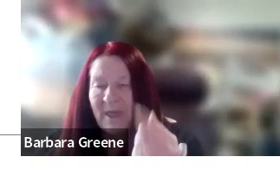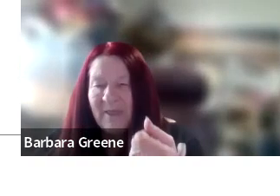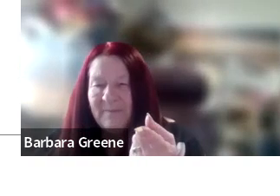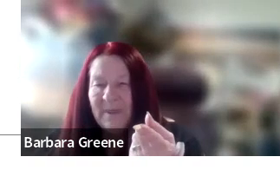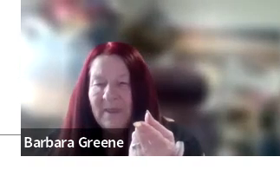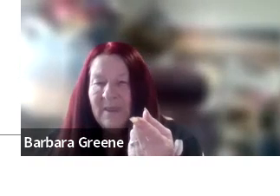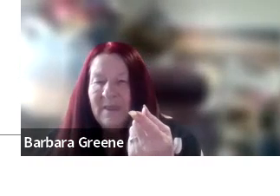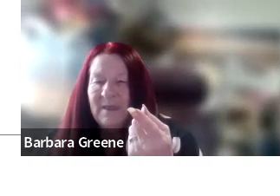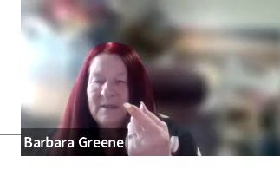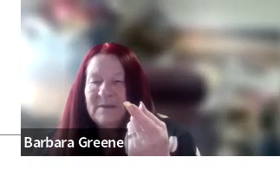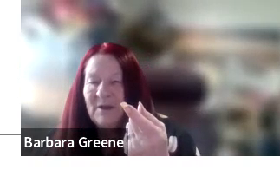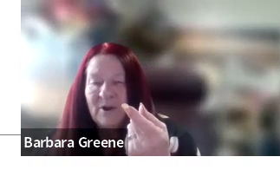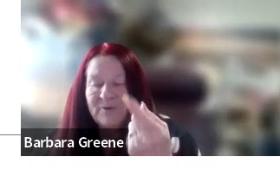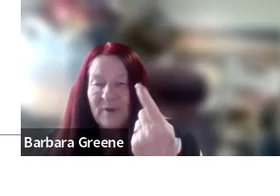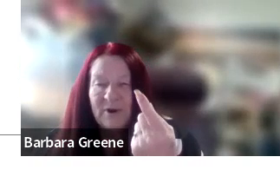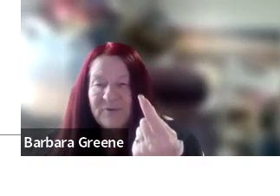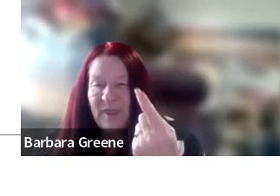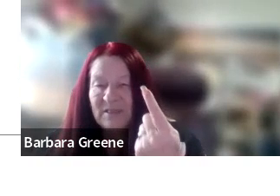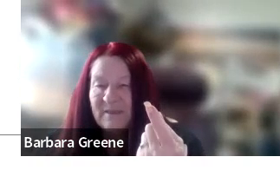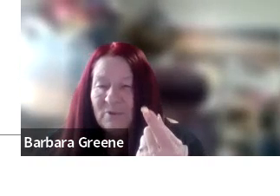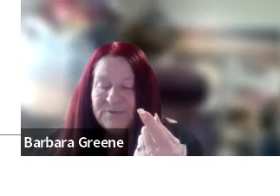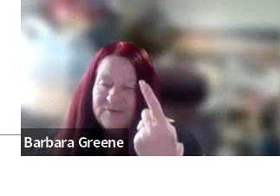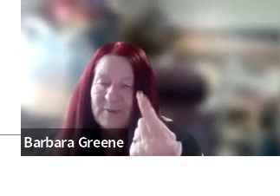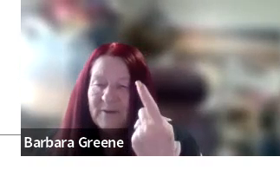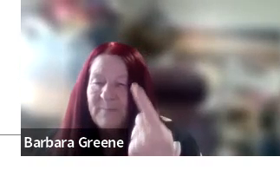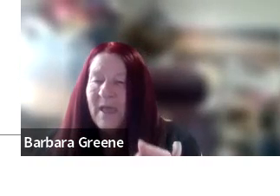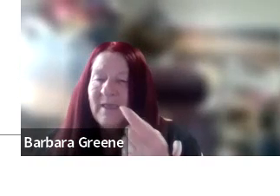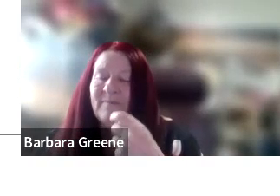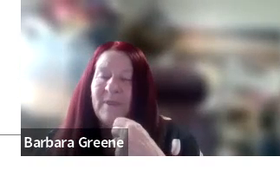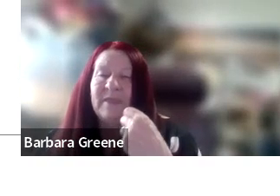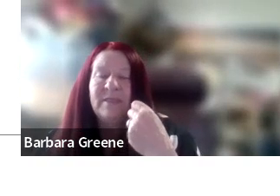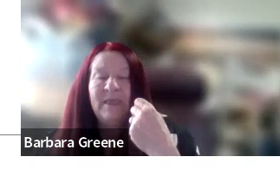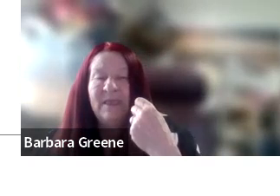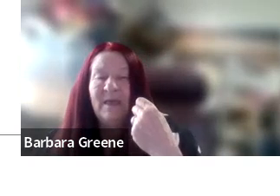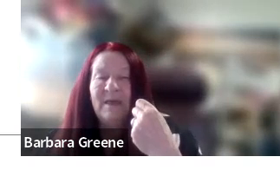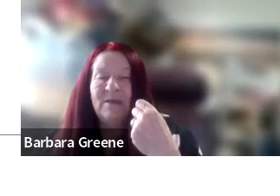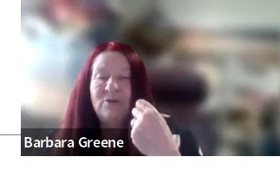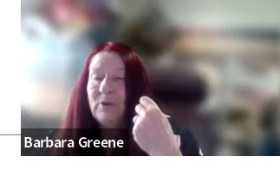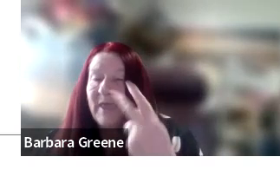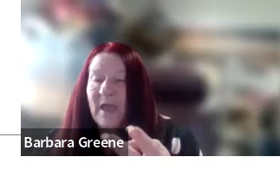Care 5 on our state level, System of Care 5 and